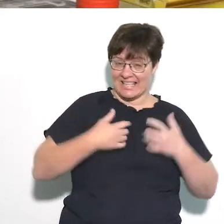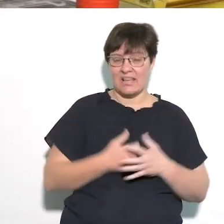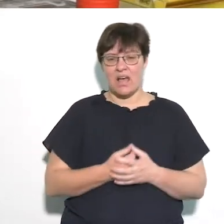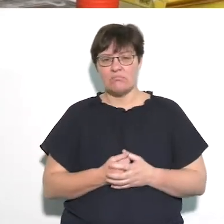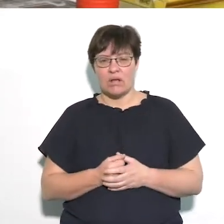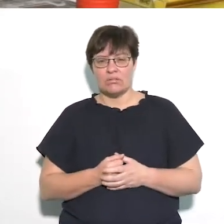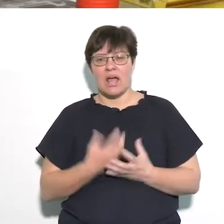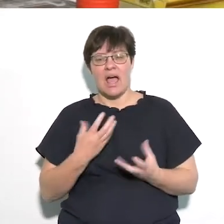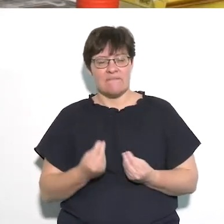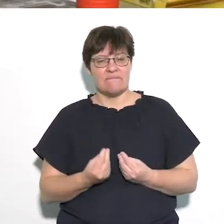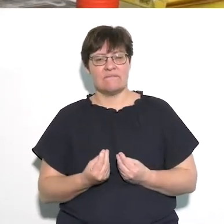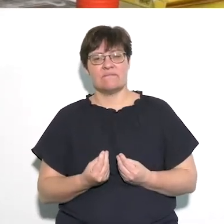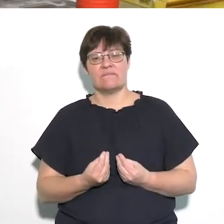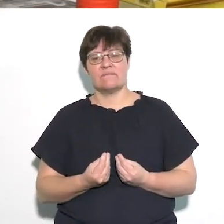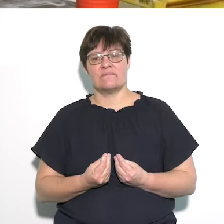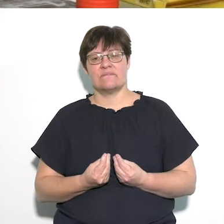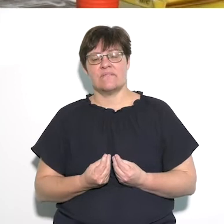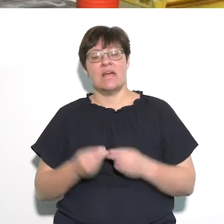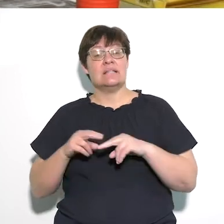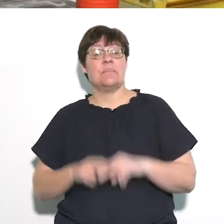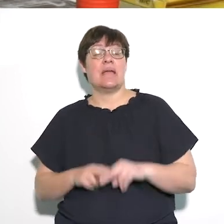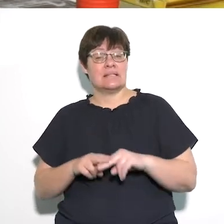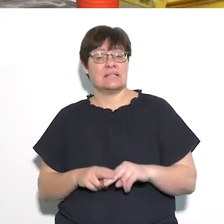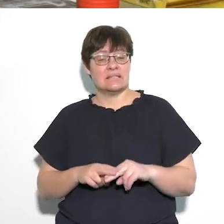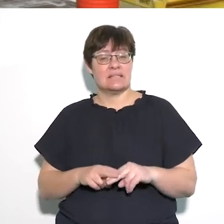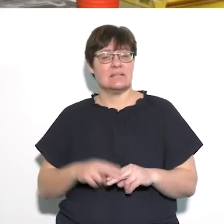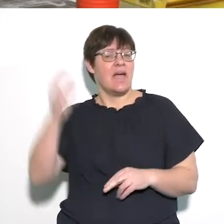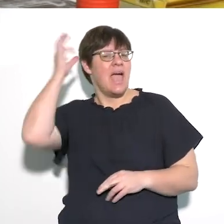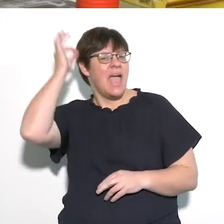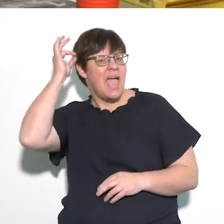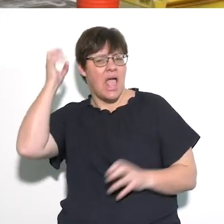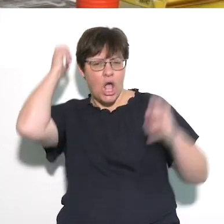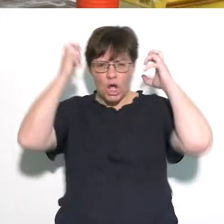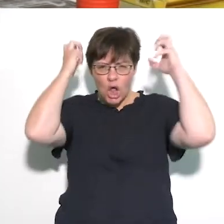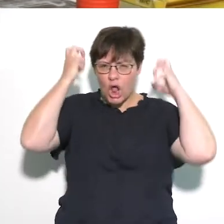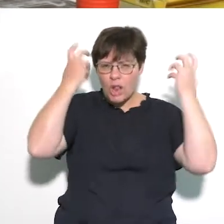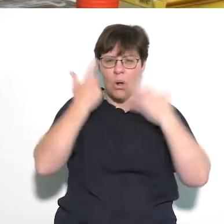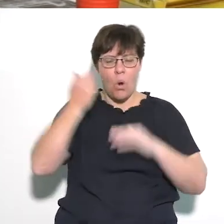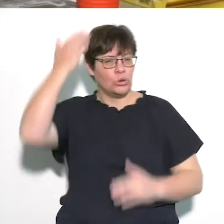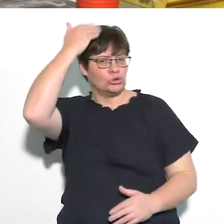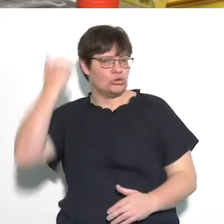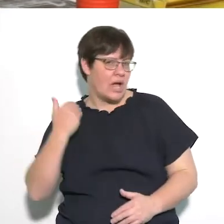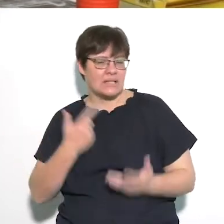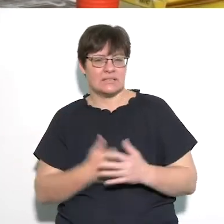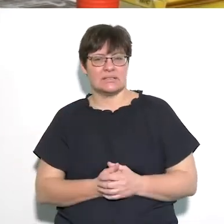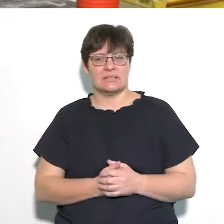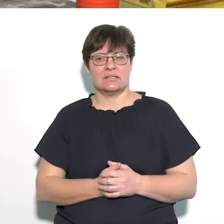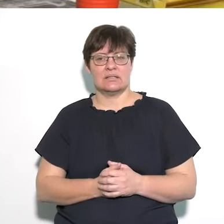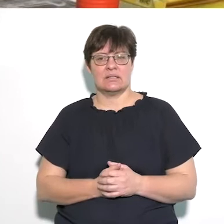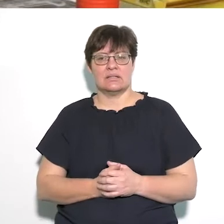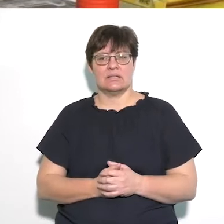You can just also, depending on what kind of hair you want, maybe a bit of an afro